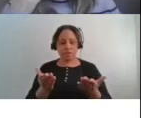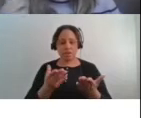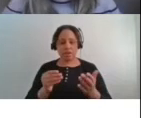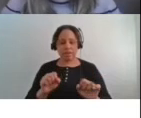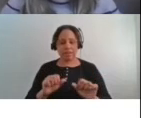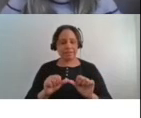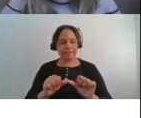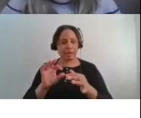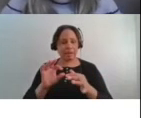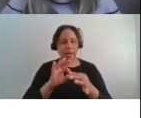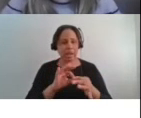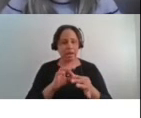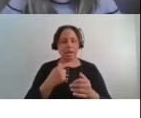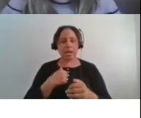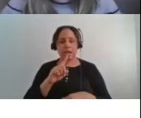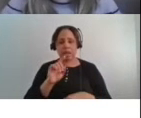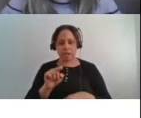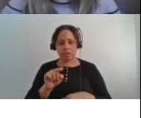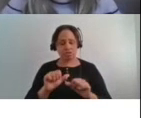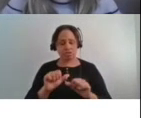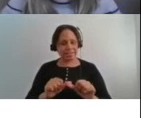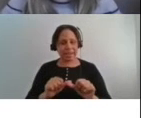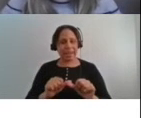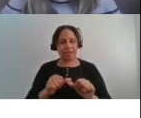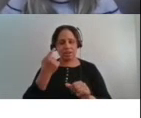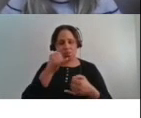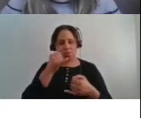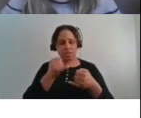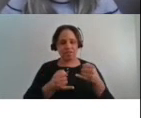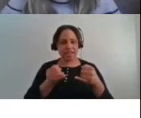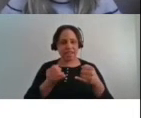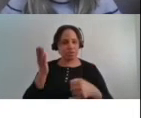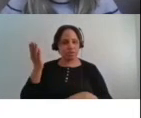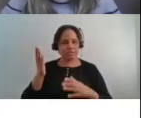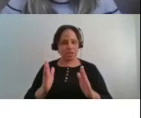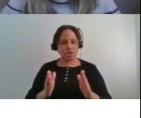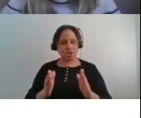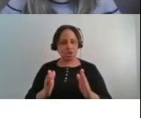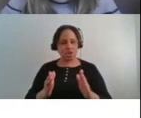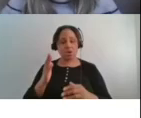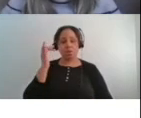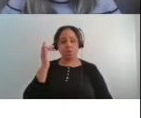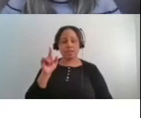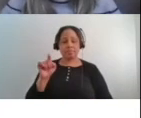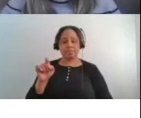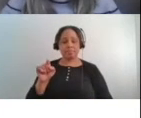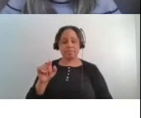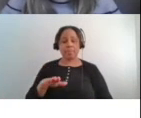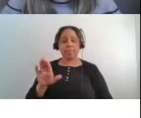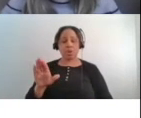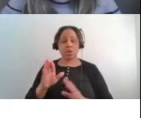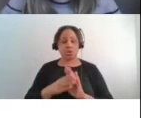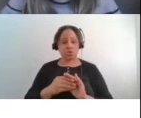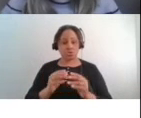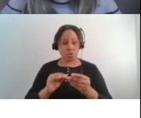on, I ask that you do stay on for our final speaker because her story is